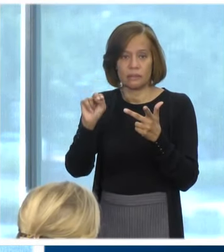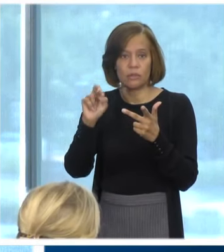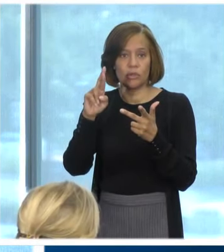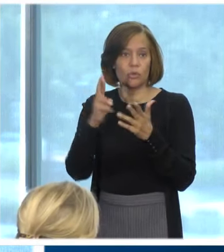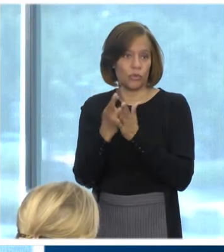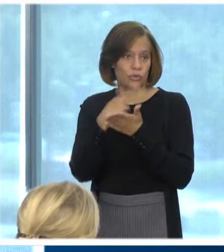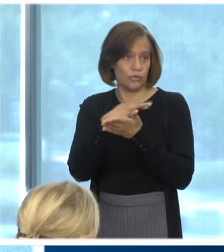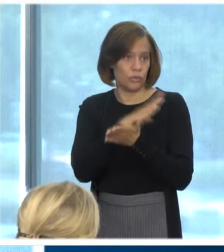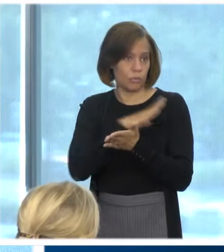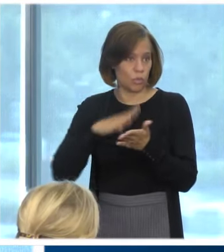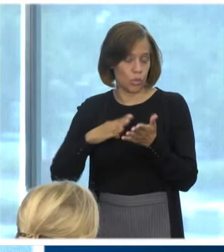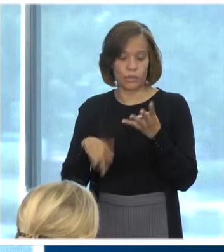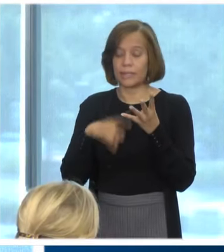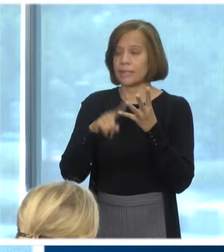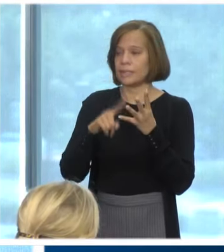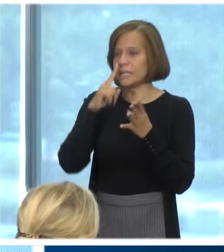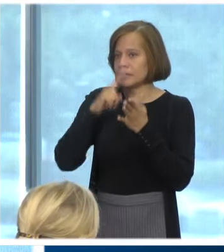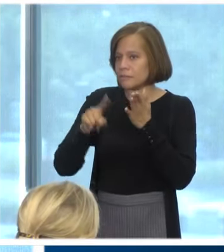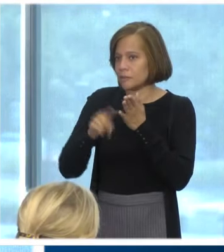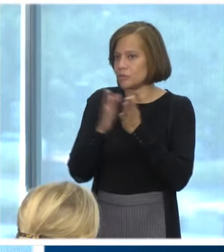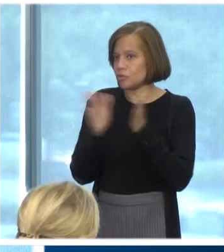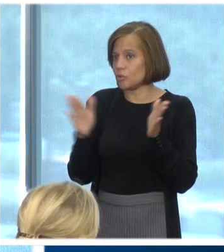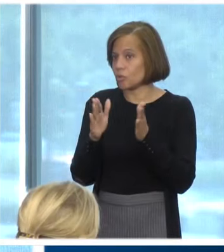with subpoena power.